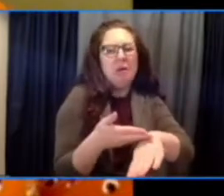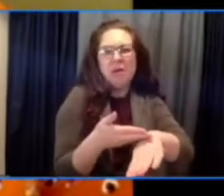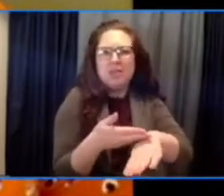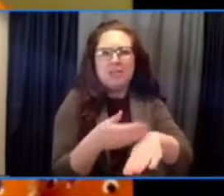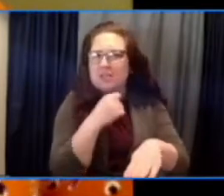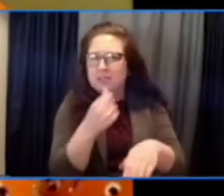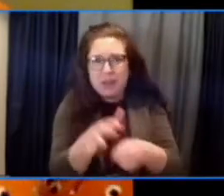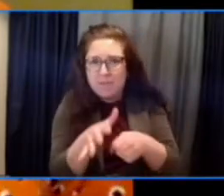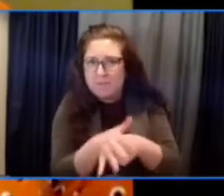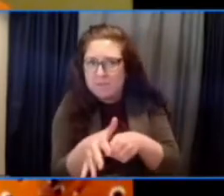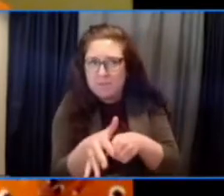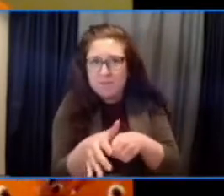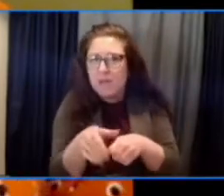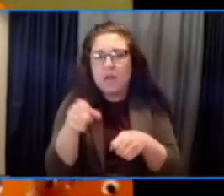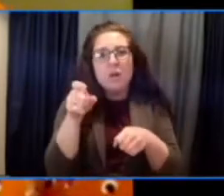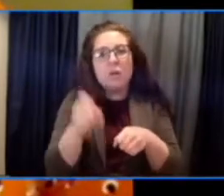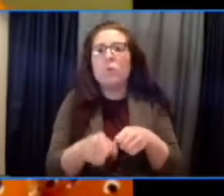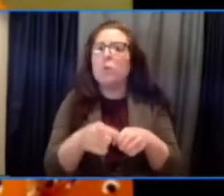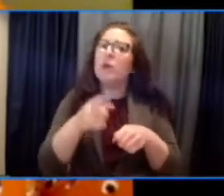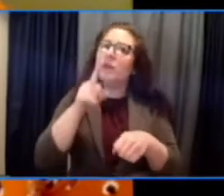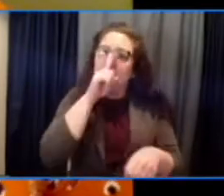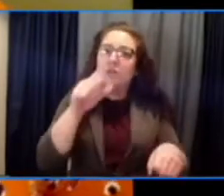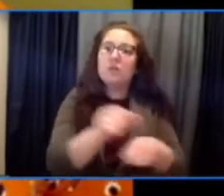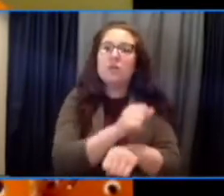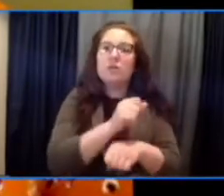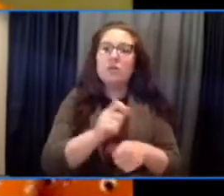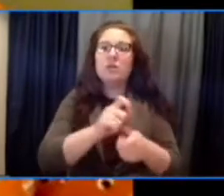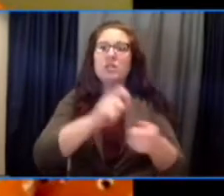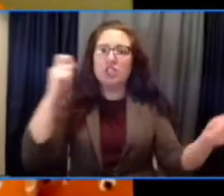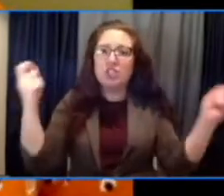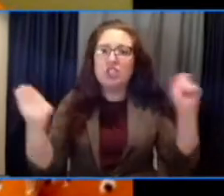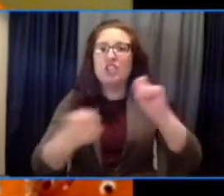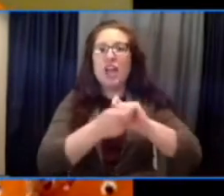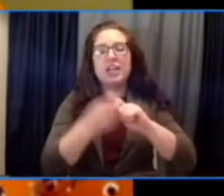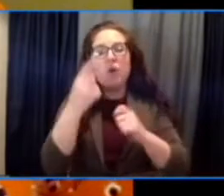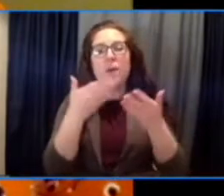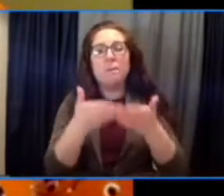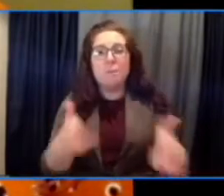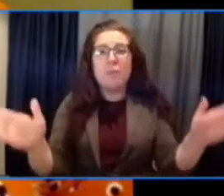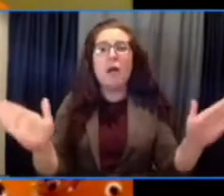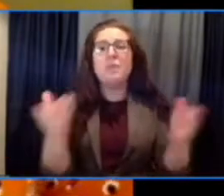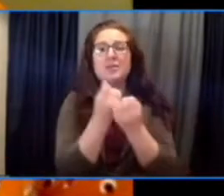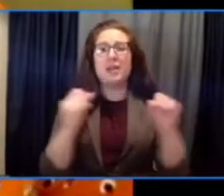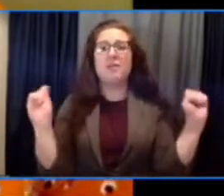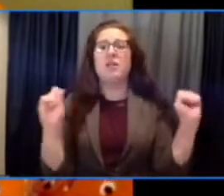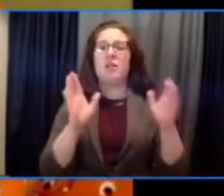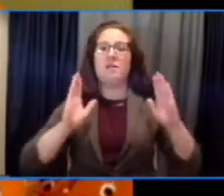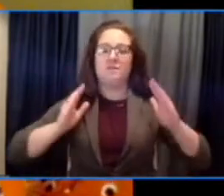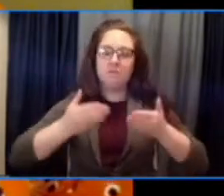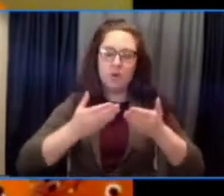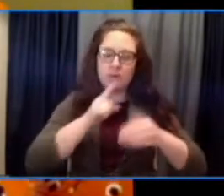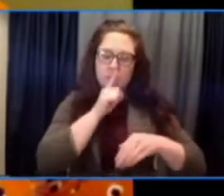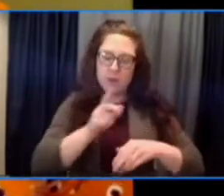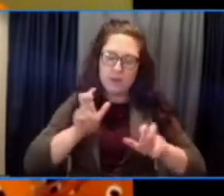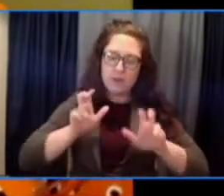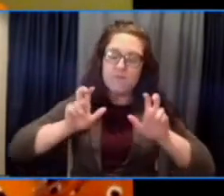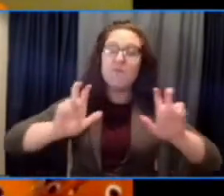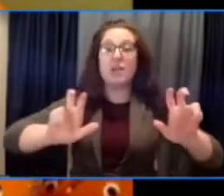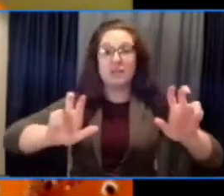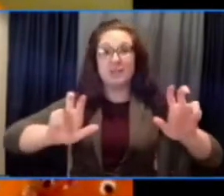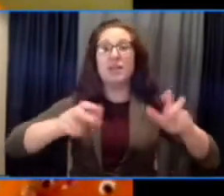need bold reimagining of real public safety that focuses on investing in health,